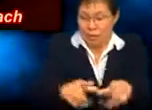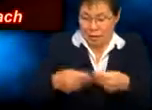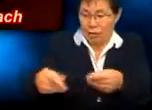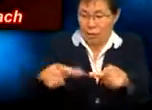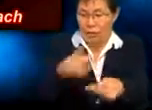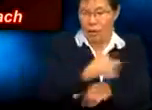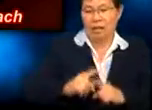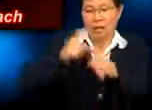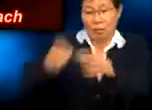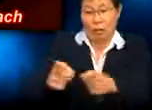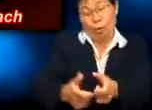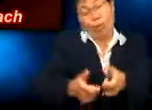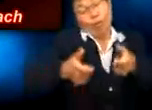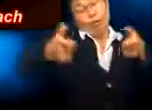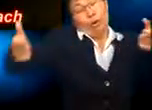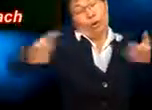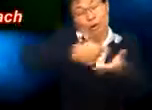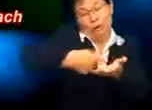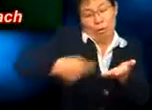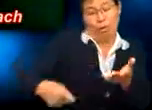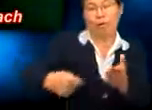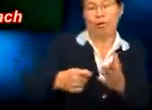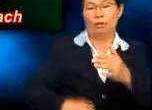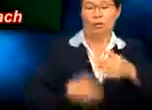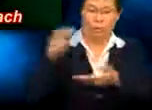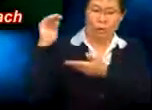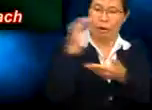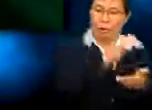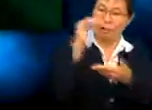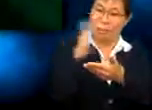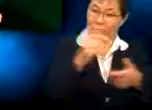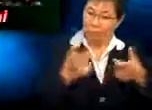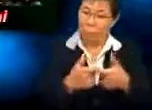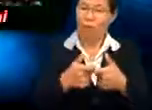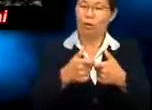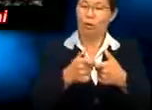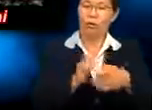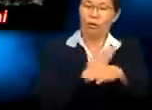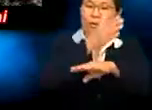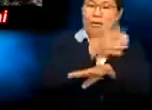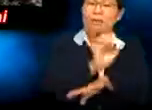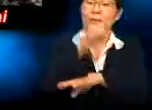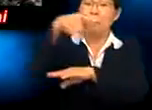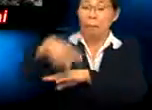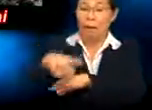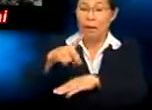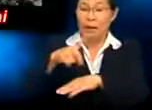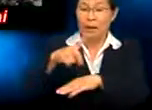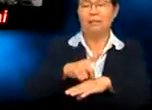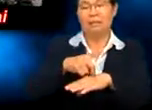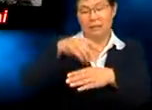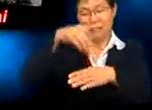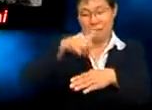and awarded a huge contract to supply electricity to Seberang Perai in the state